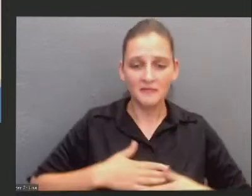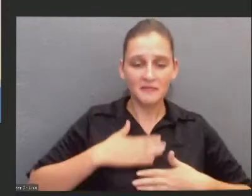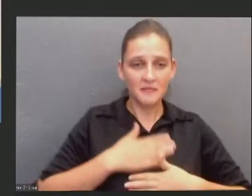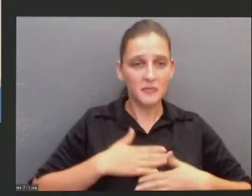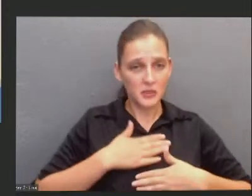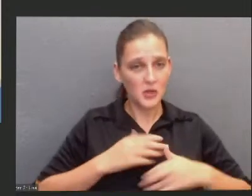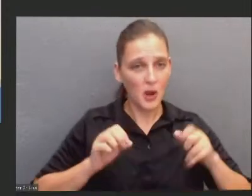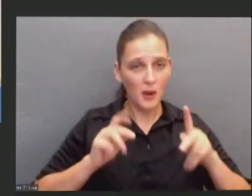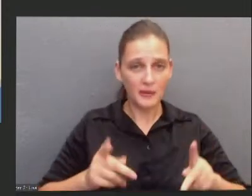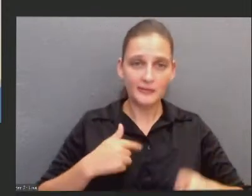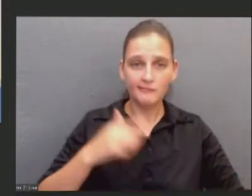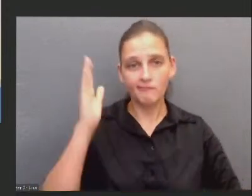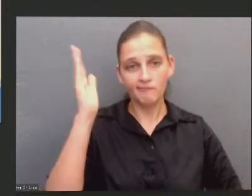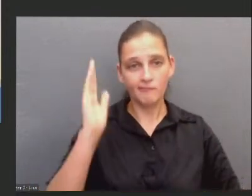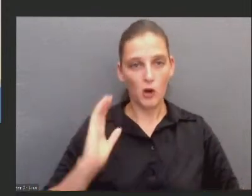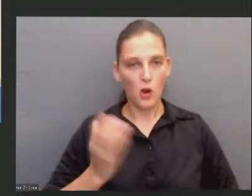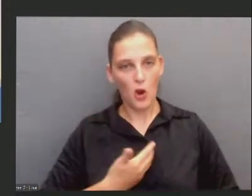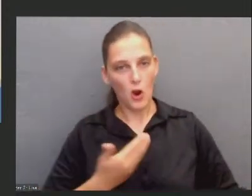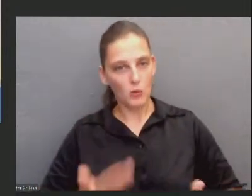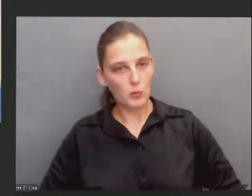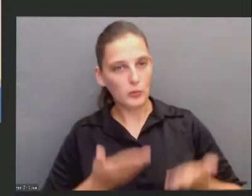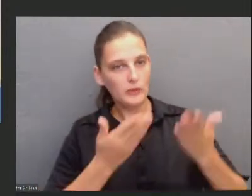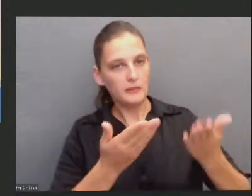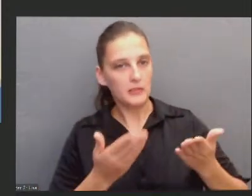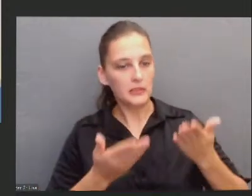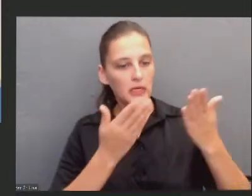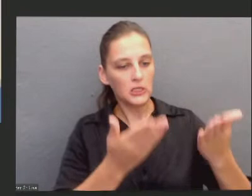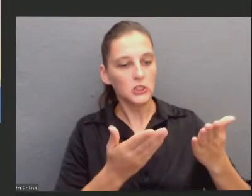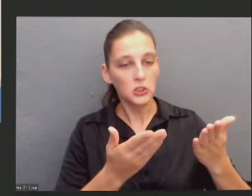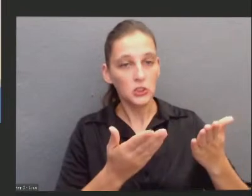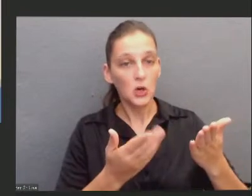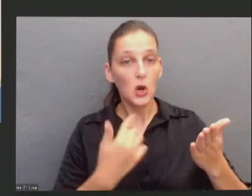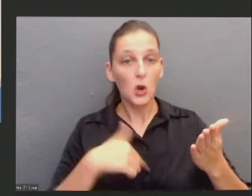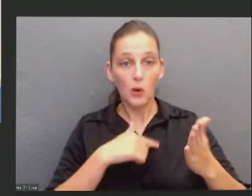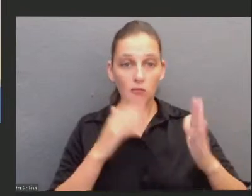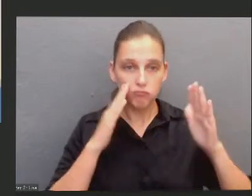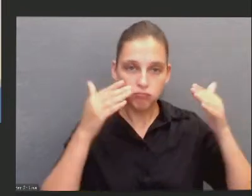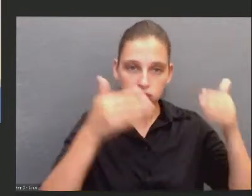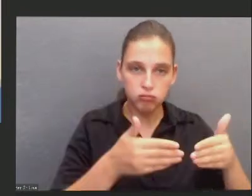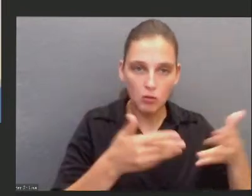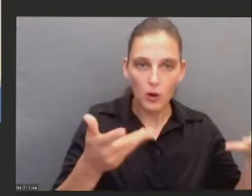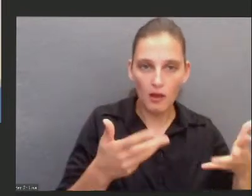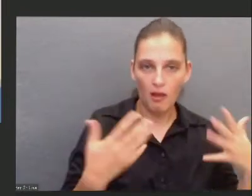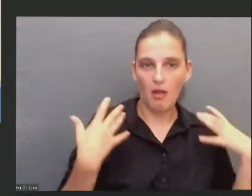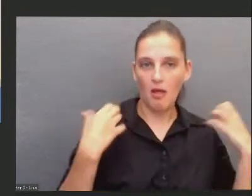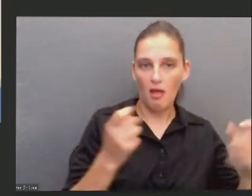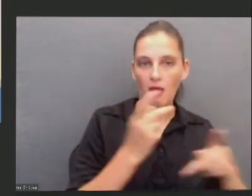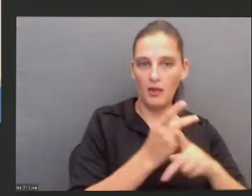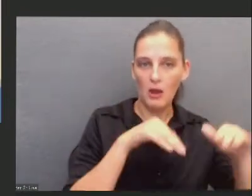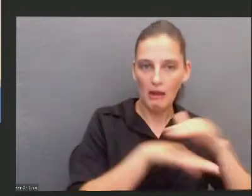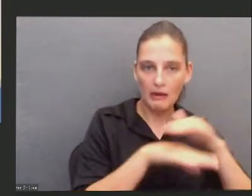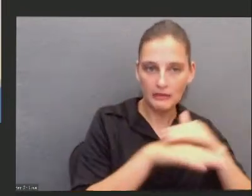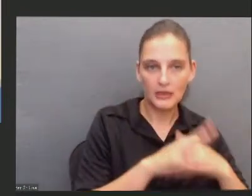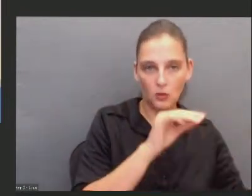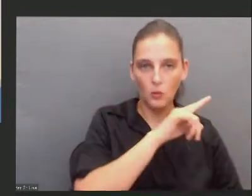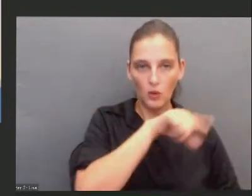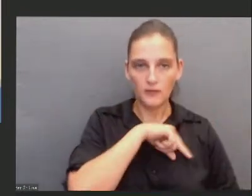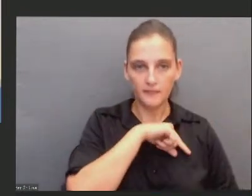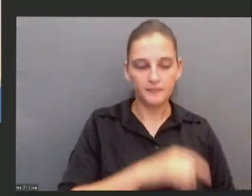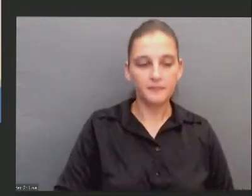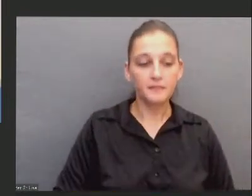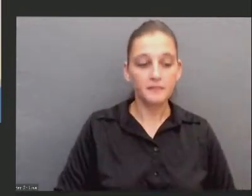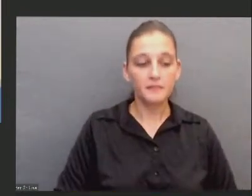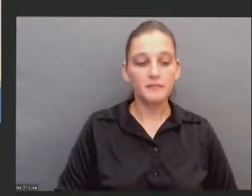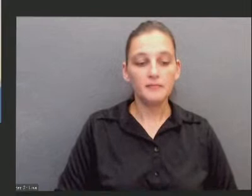of the recommendations that really focus on primarily on healthcare access and quality. Just to give you